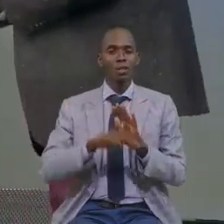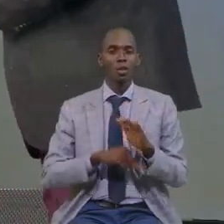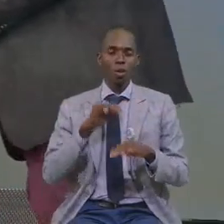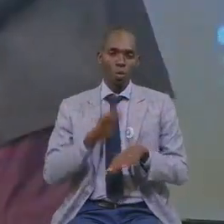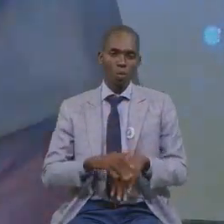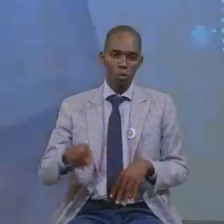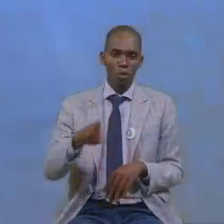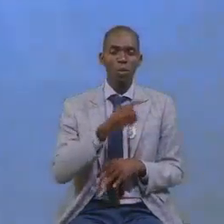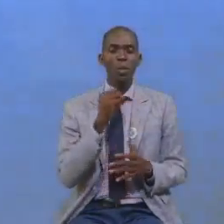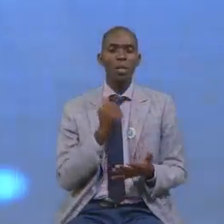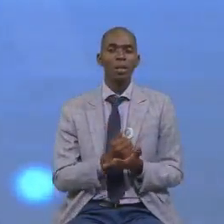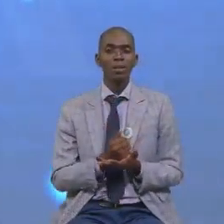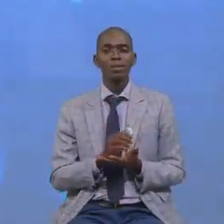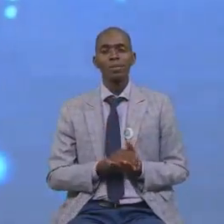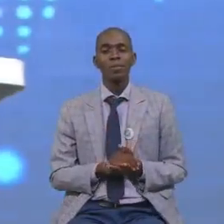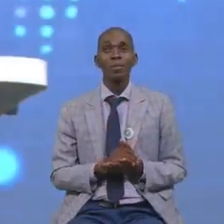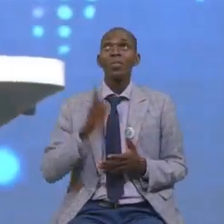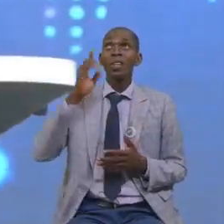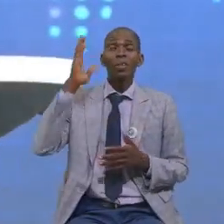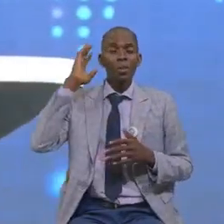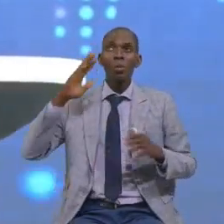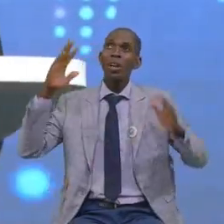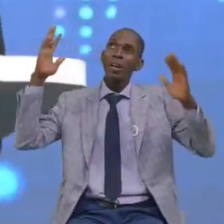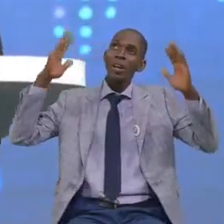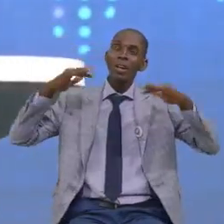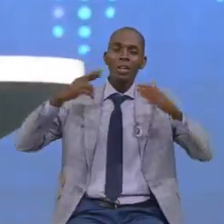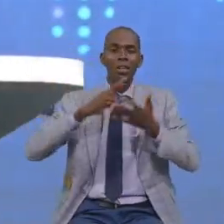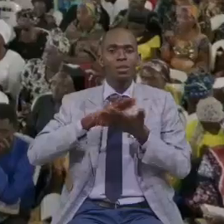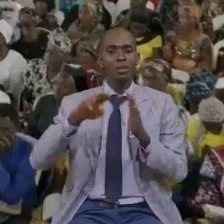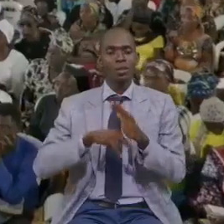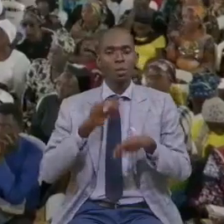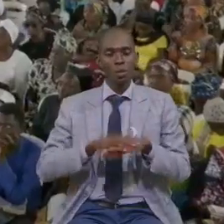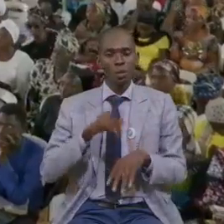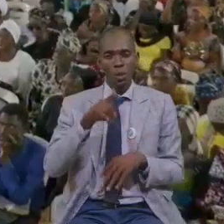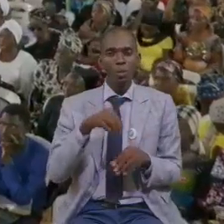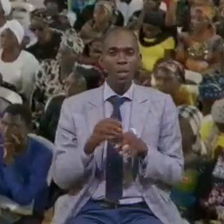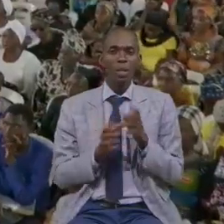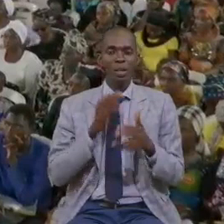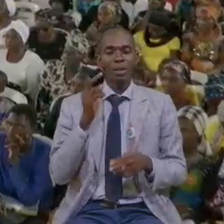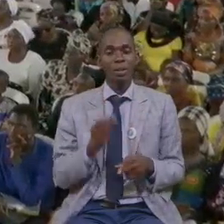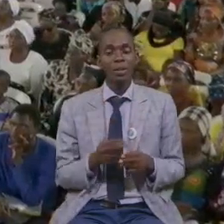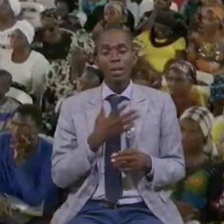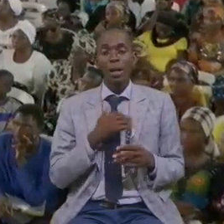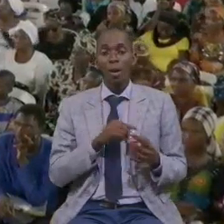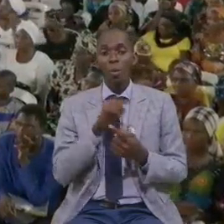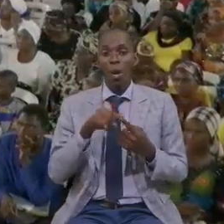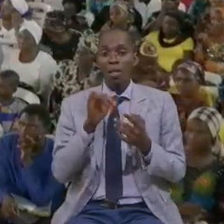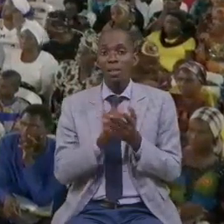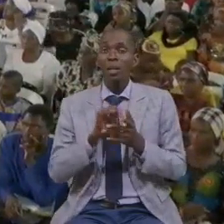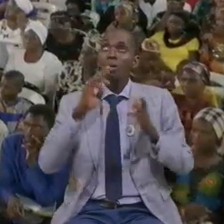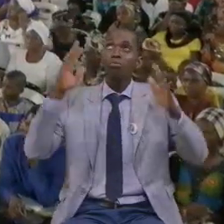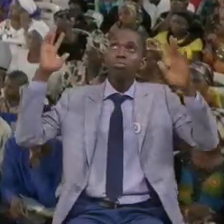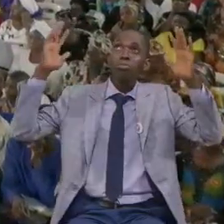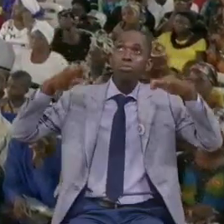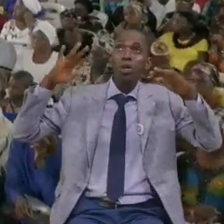you. It will rain righteousness upon you. And when that rain comes,